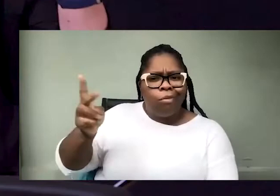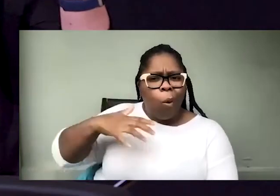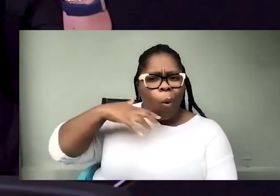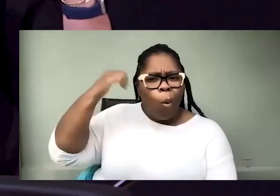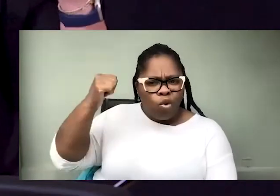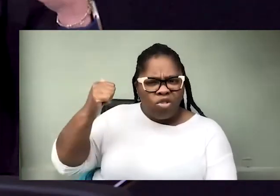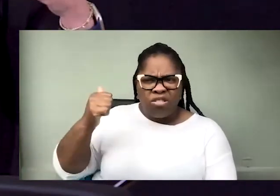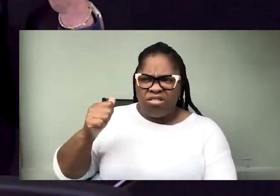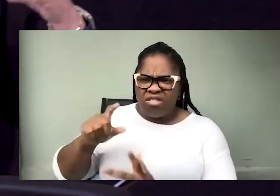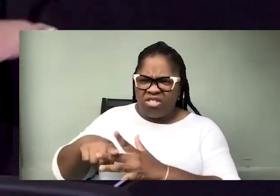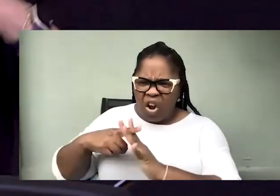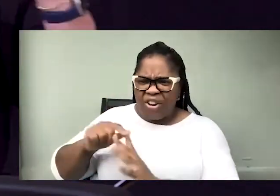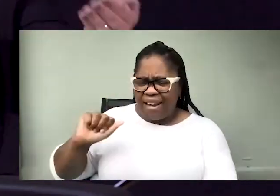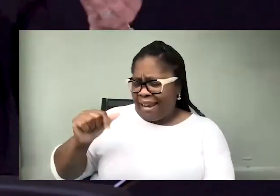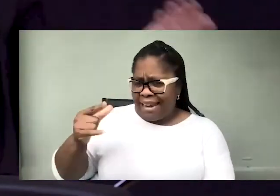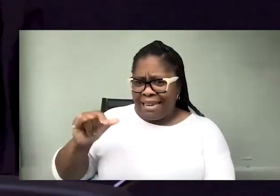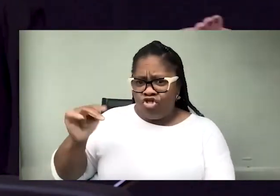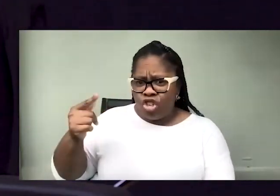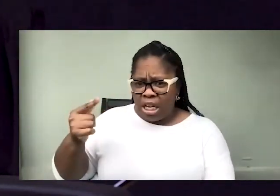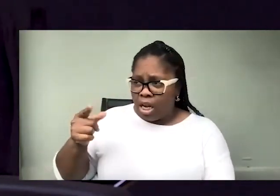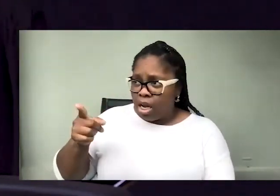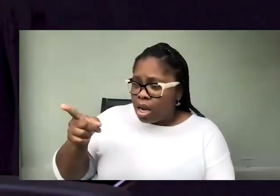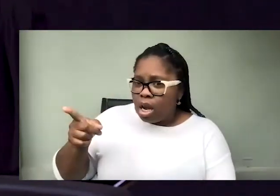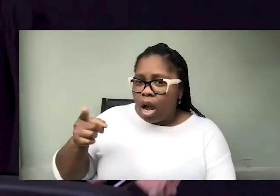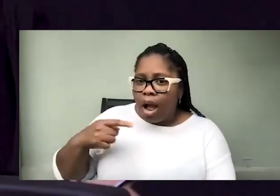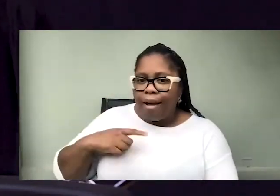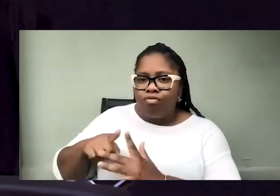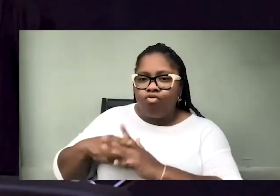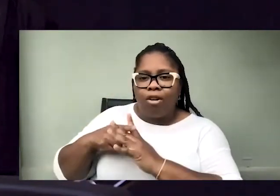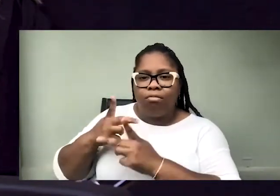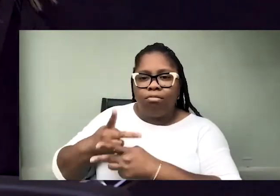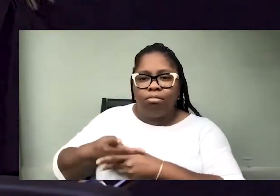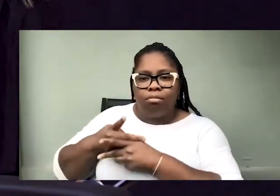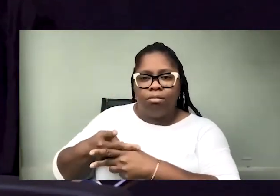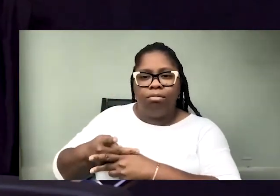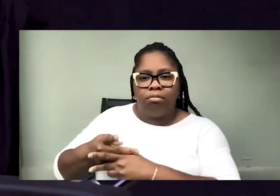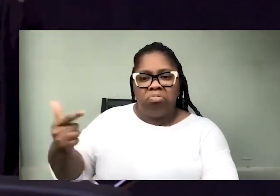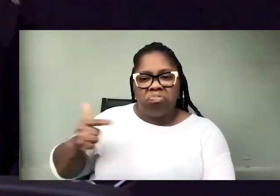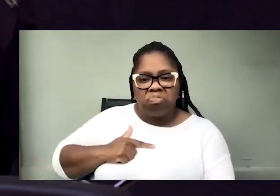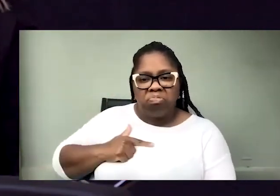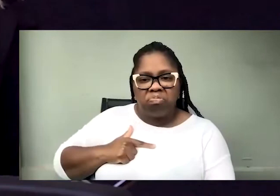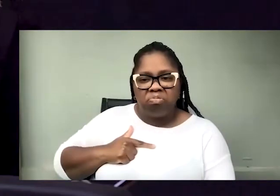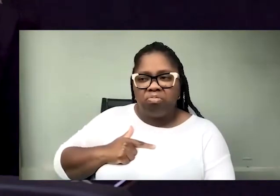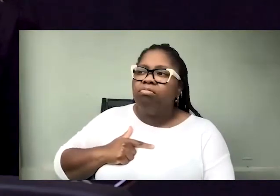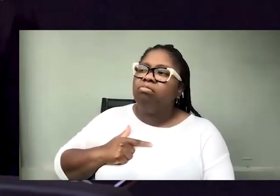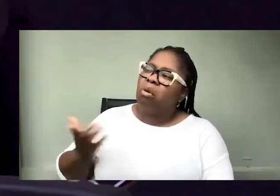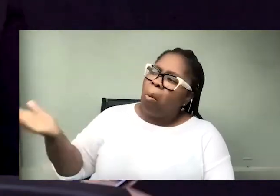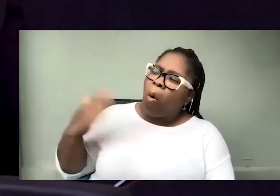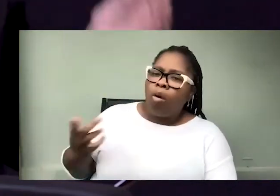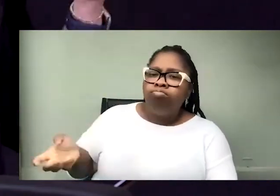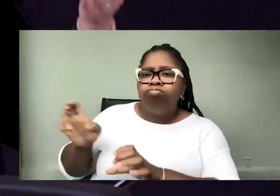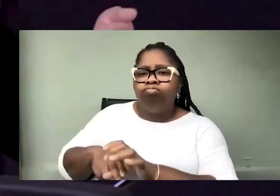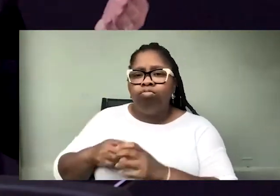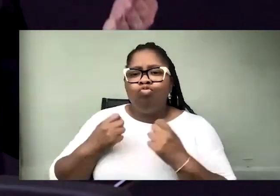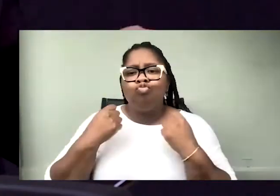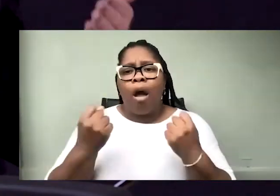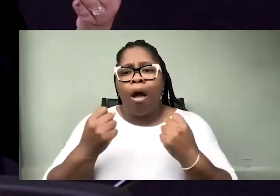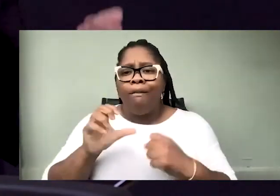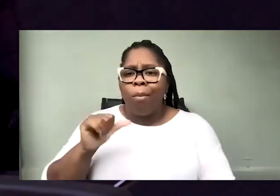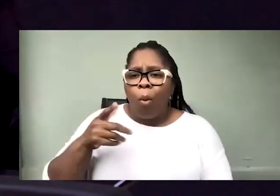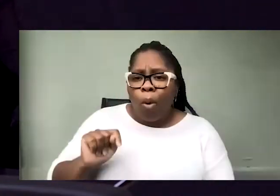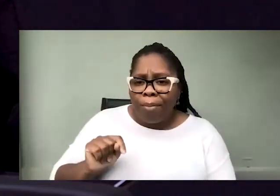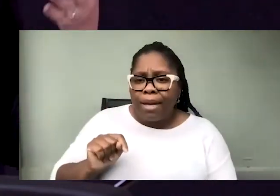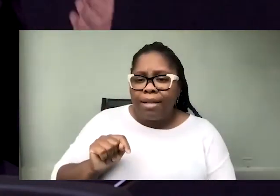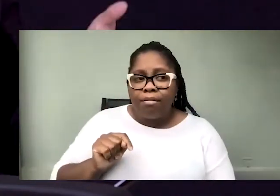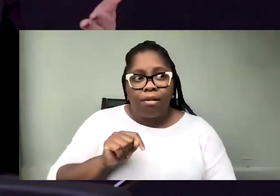started aging, that in turn I became their caregiver. Right? I was the one driving them to appointments. You know, I even picked